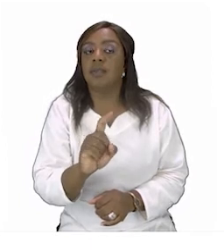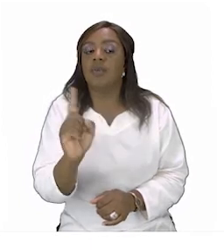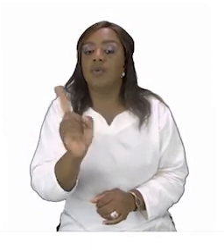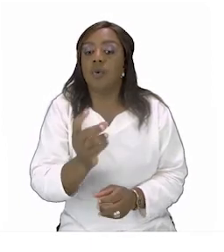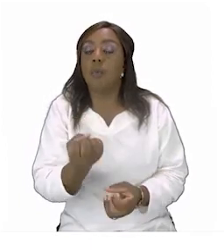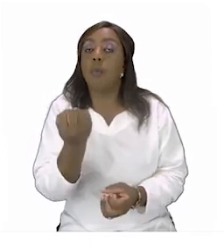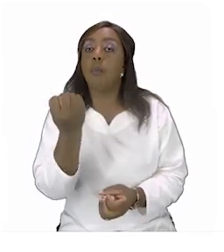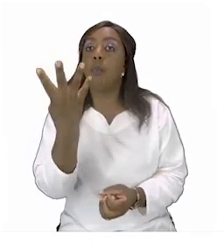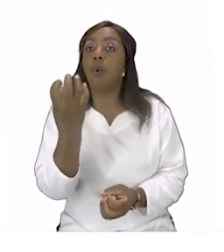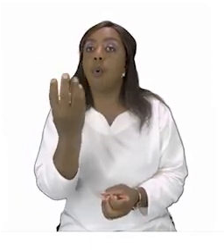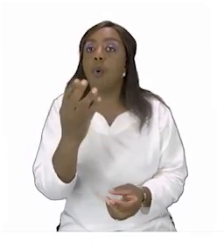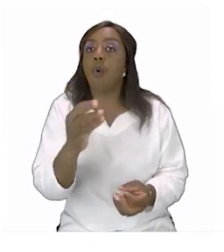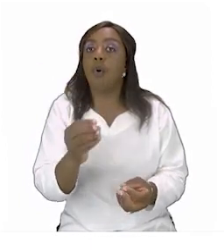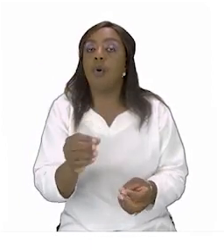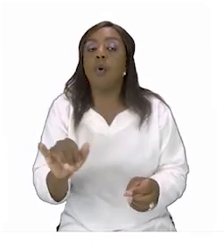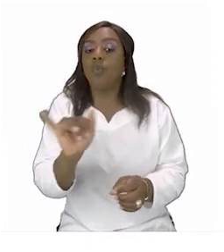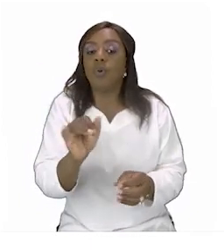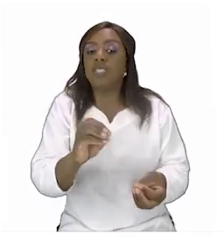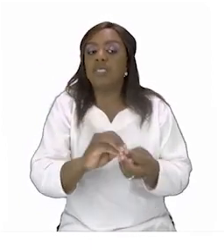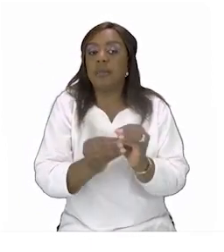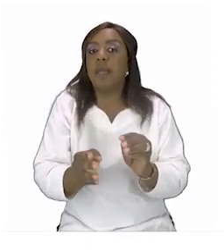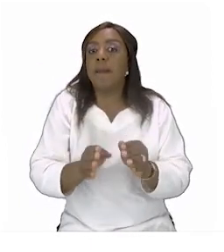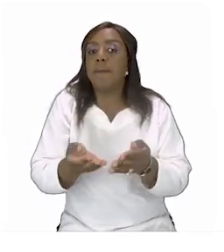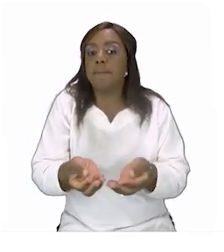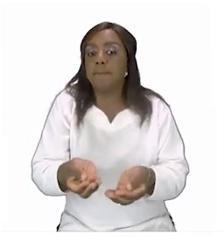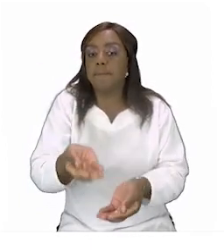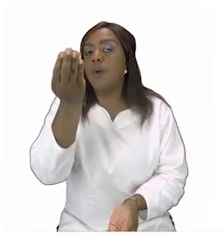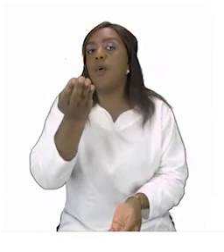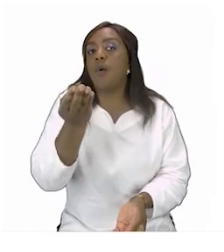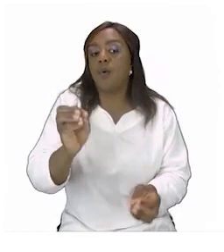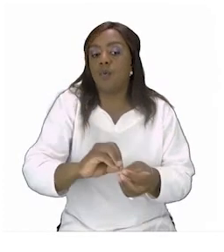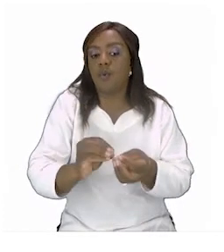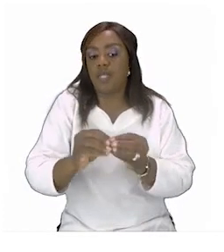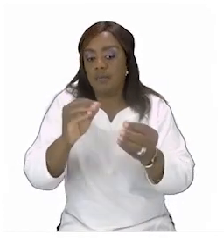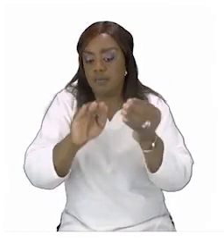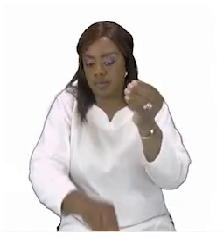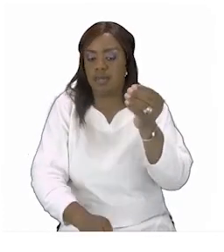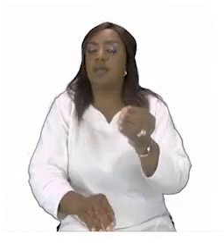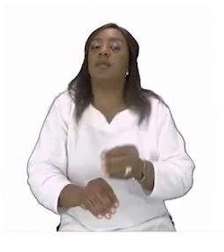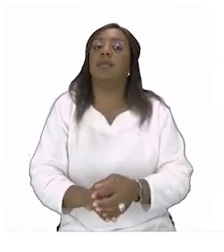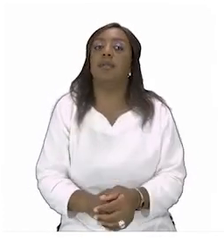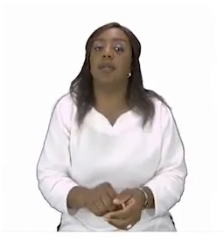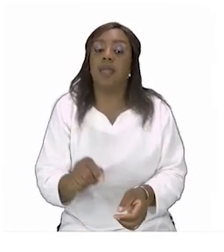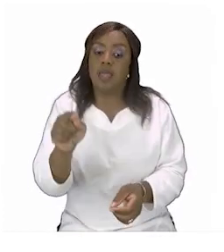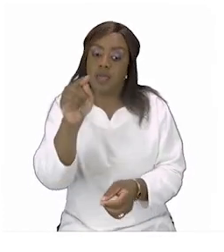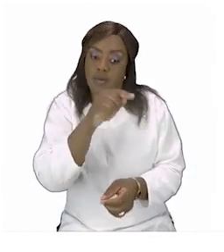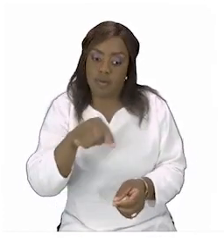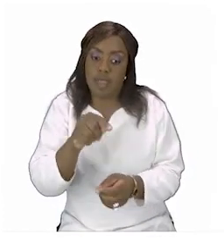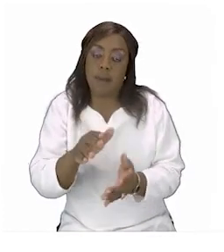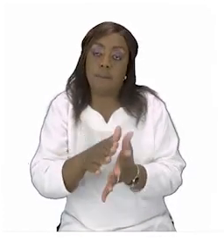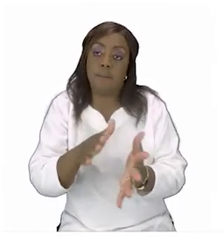What is more? And we are going to draw a circle around the bigger